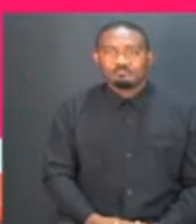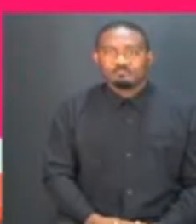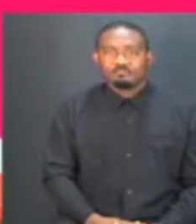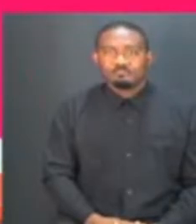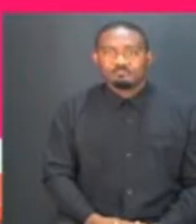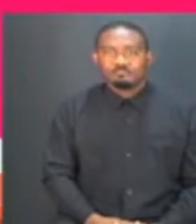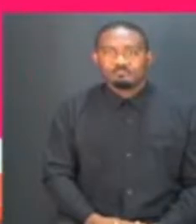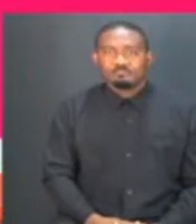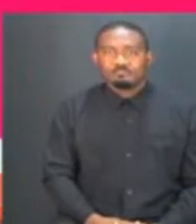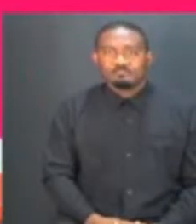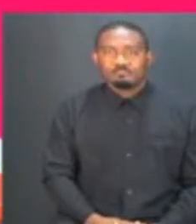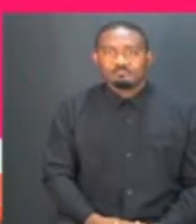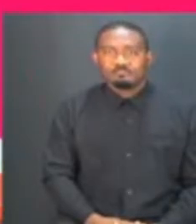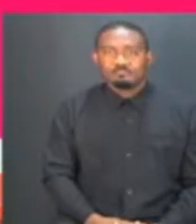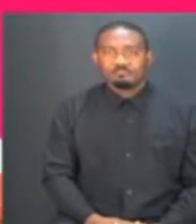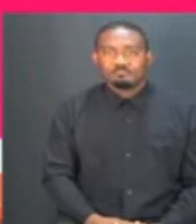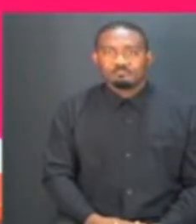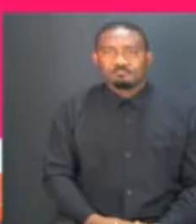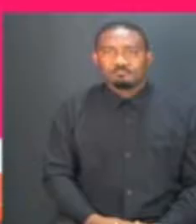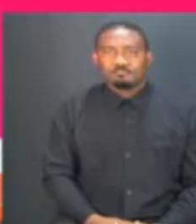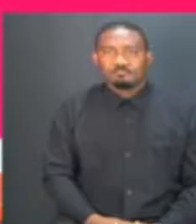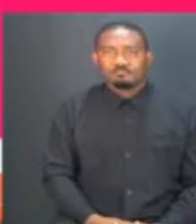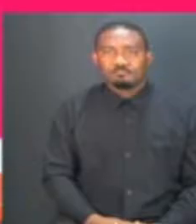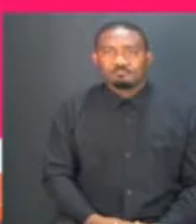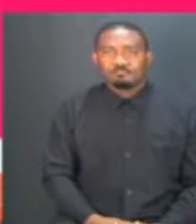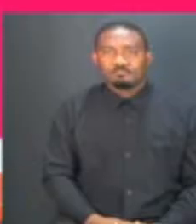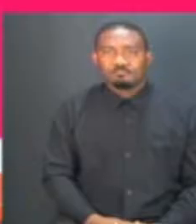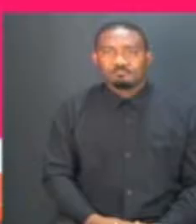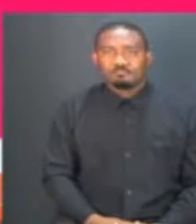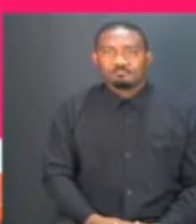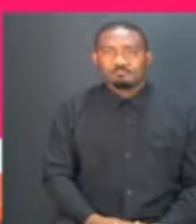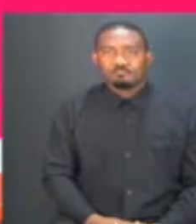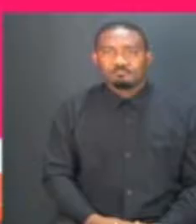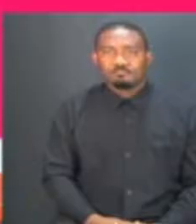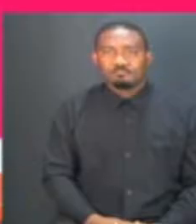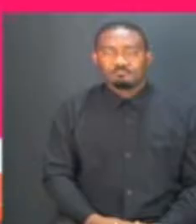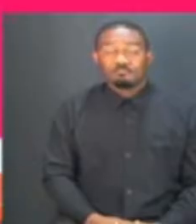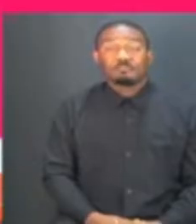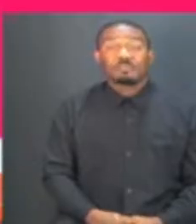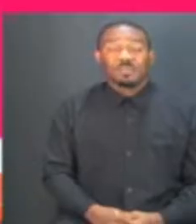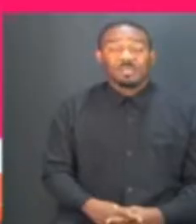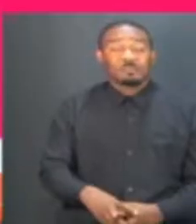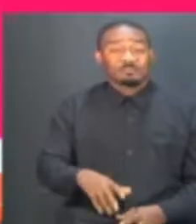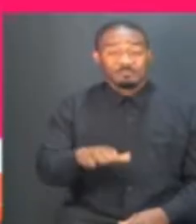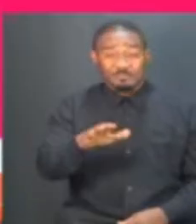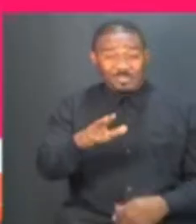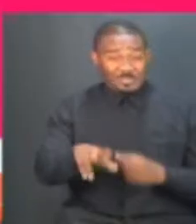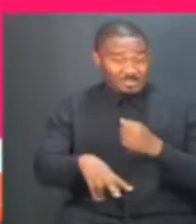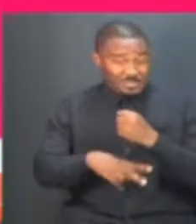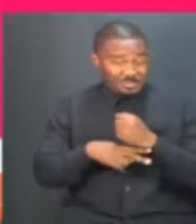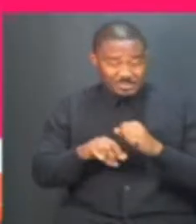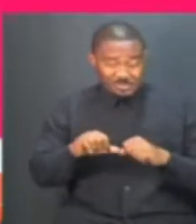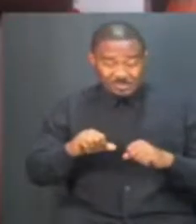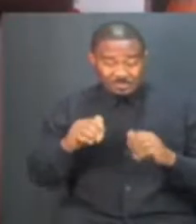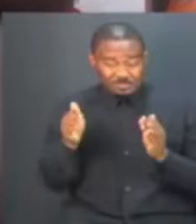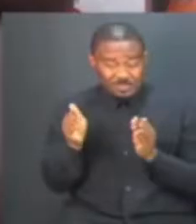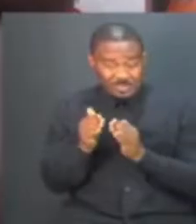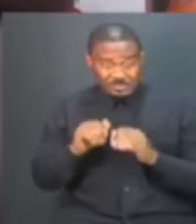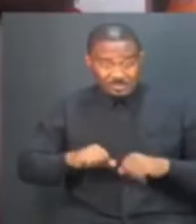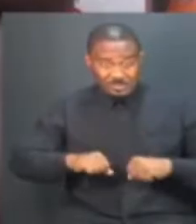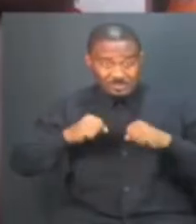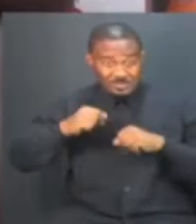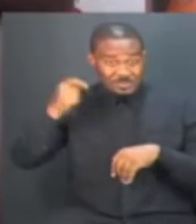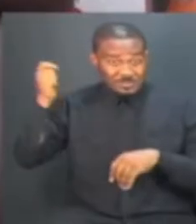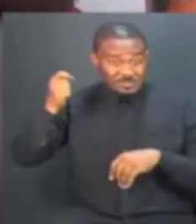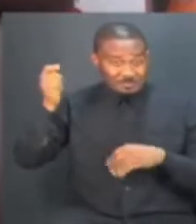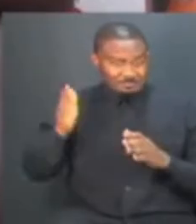Yes. Thank you, Mr. Deputy Speaker. Minority Chief Whip. Thank you, Mr. Speaker. Minority Mr. Speaker, I just made some observation